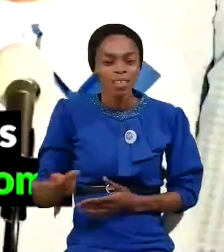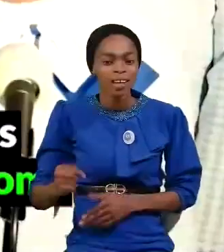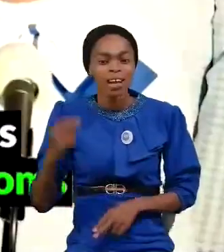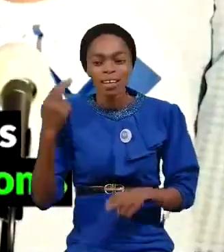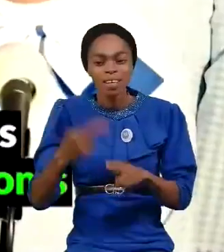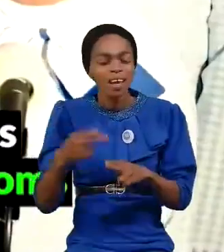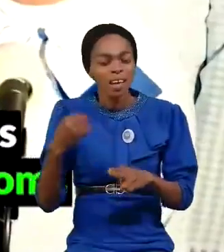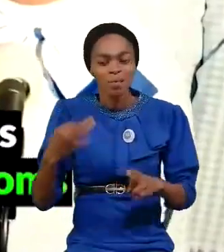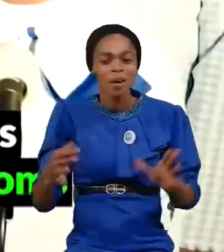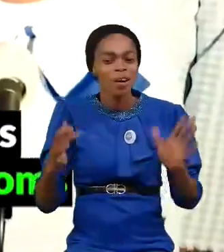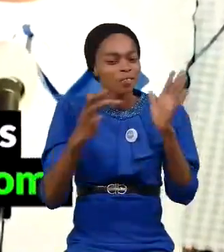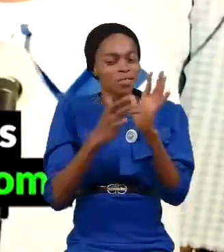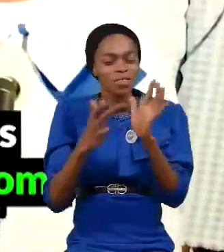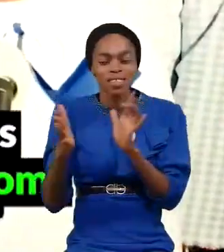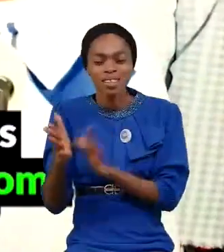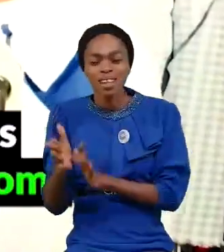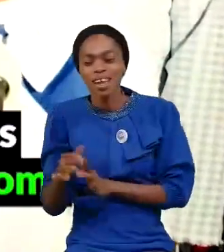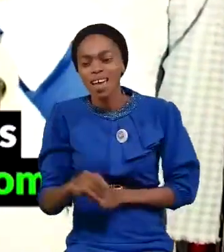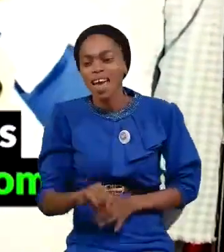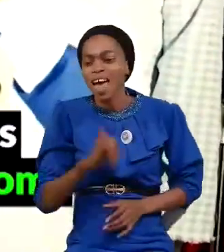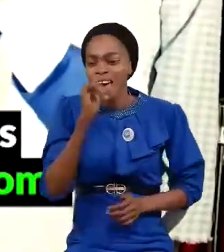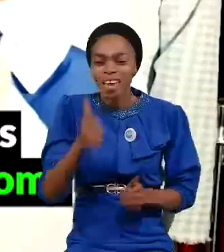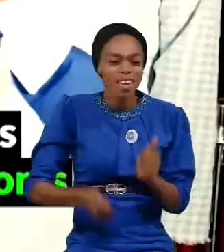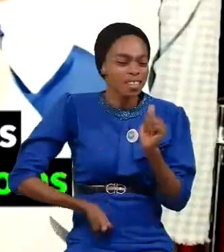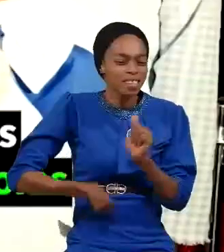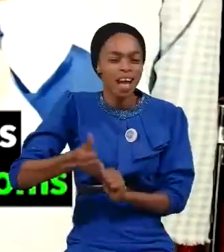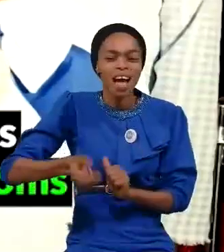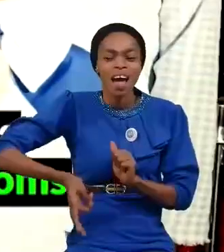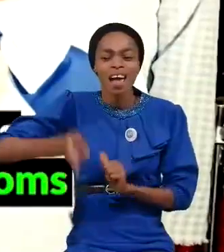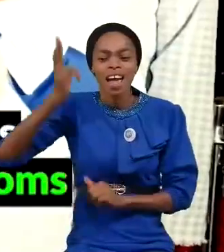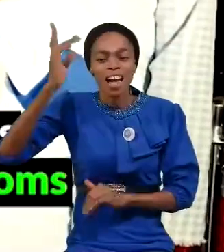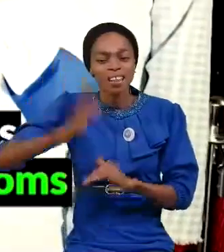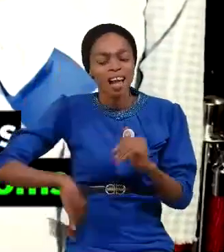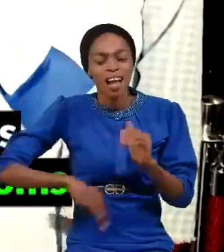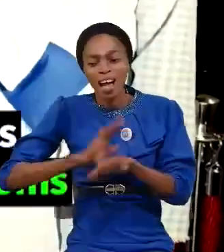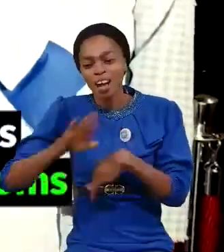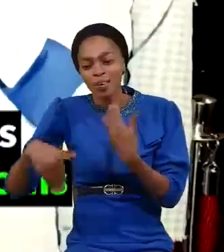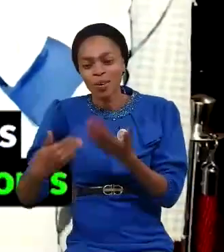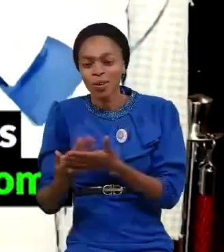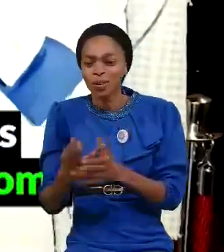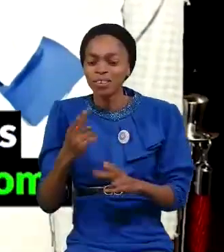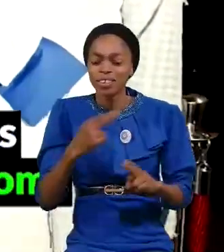Jesus. The name of Jesus is higher